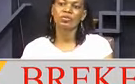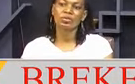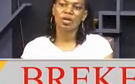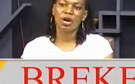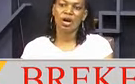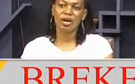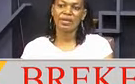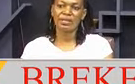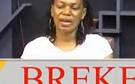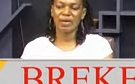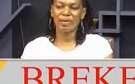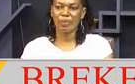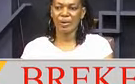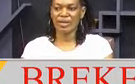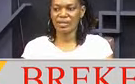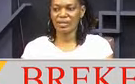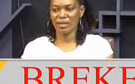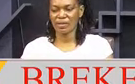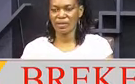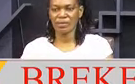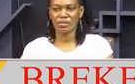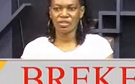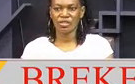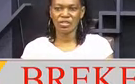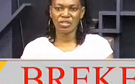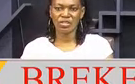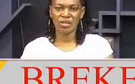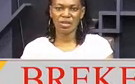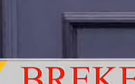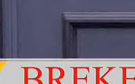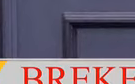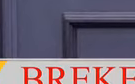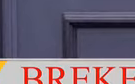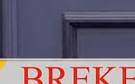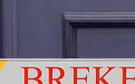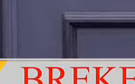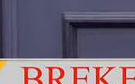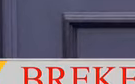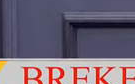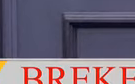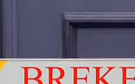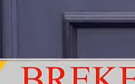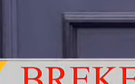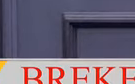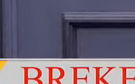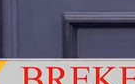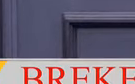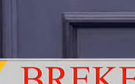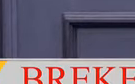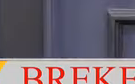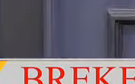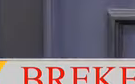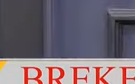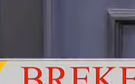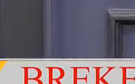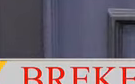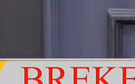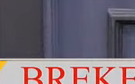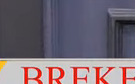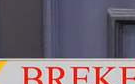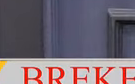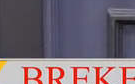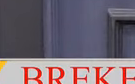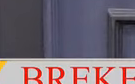morning. Ordinary President. GCON, triple doctor,